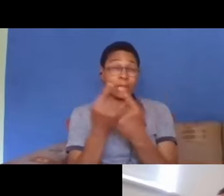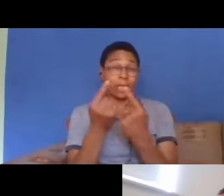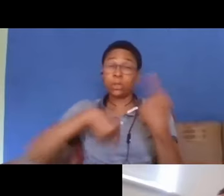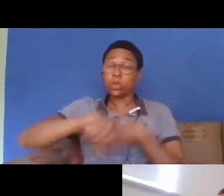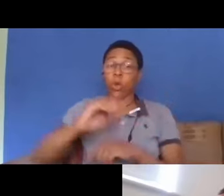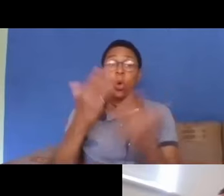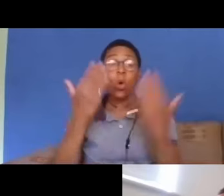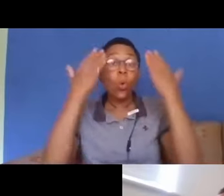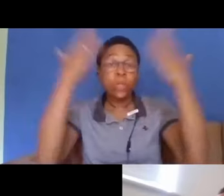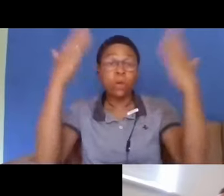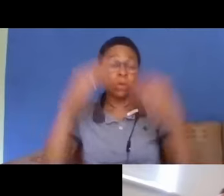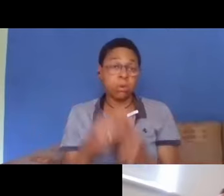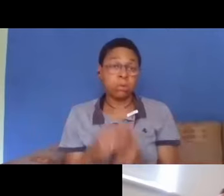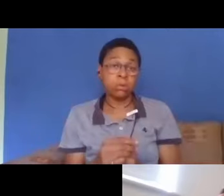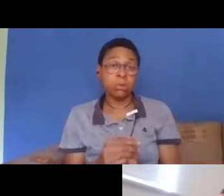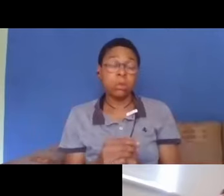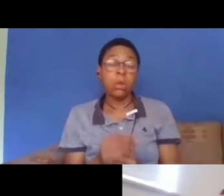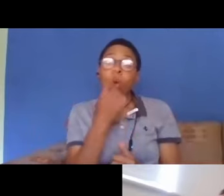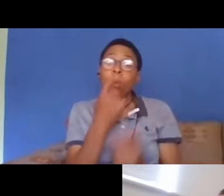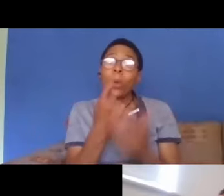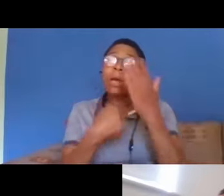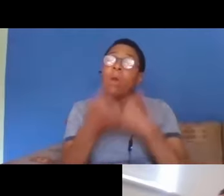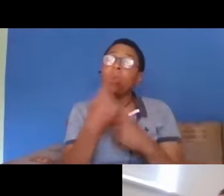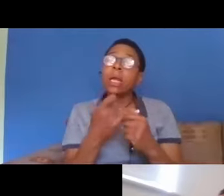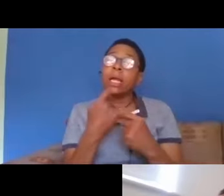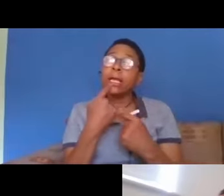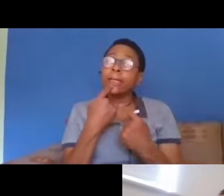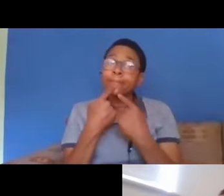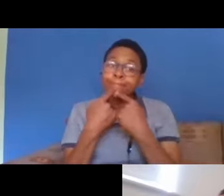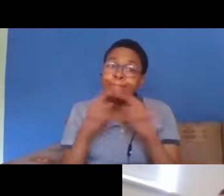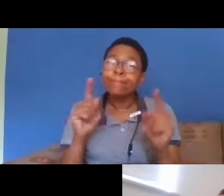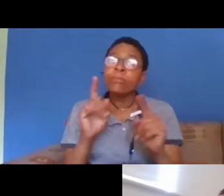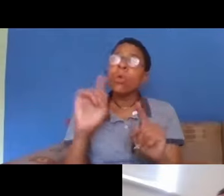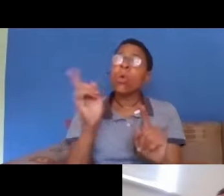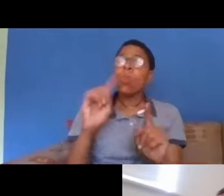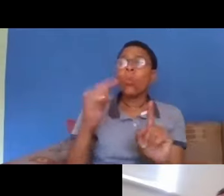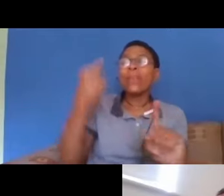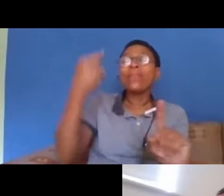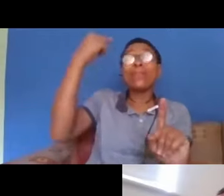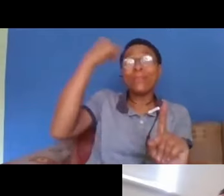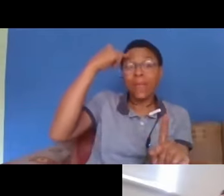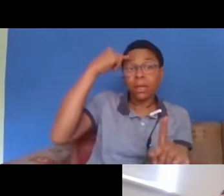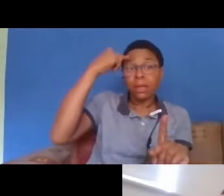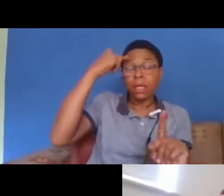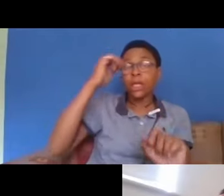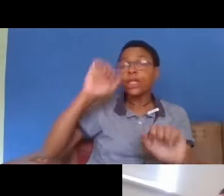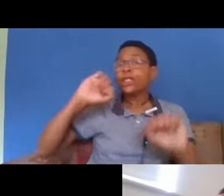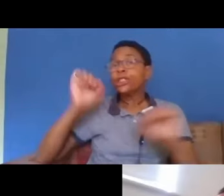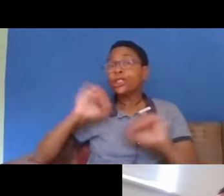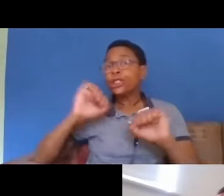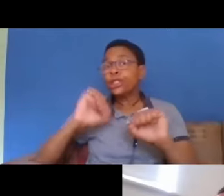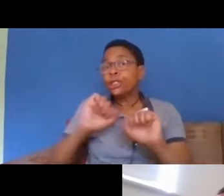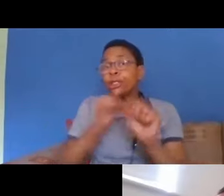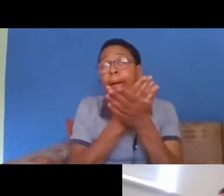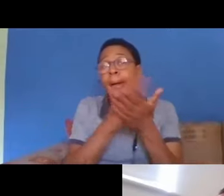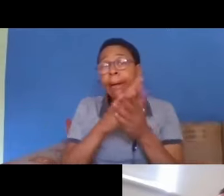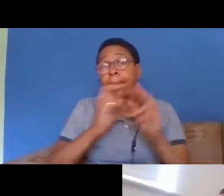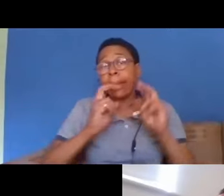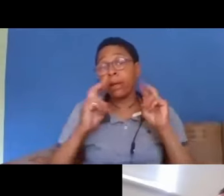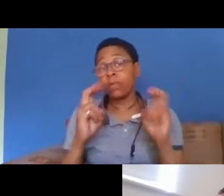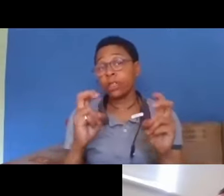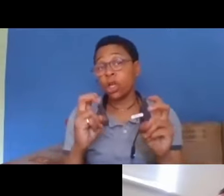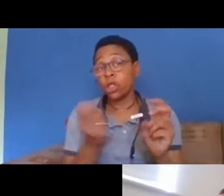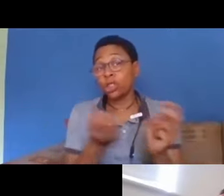only really talk in terms of concepts until we've got clear research to guide us. And therefore, I